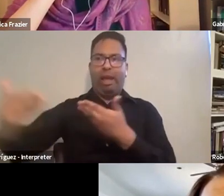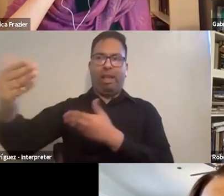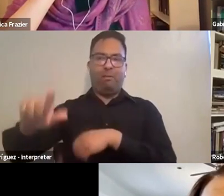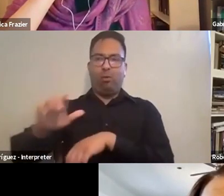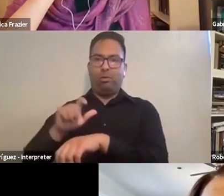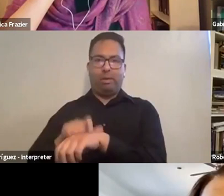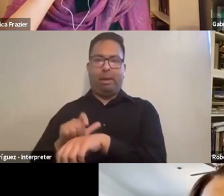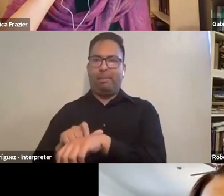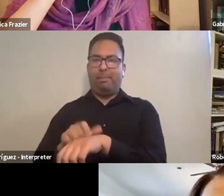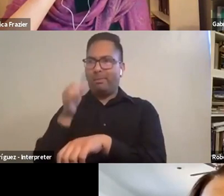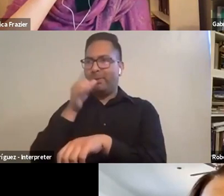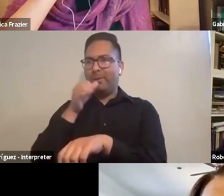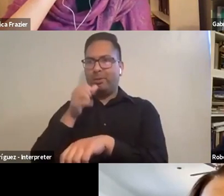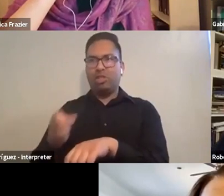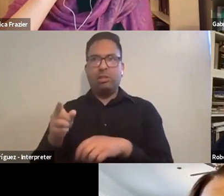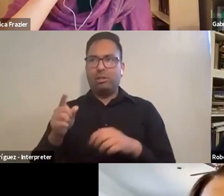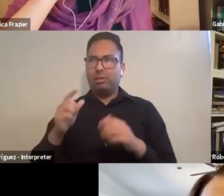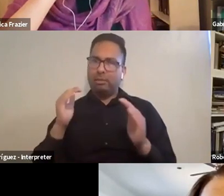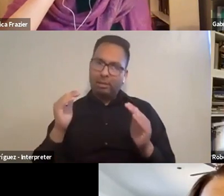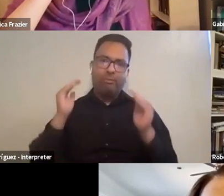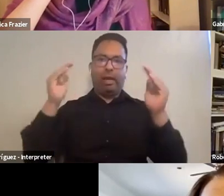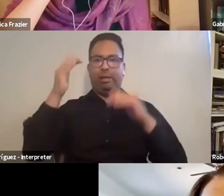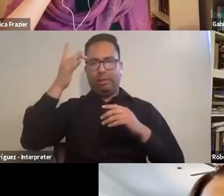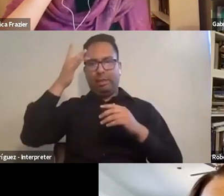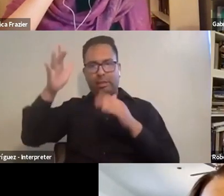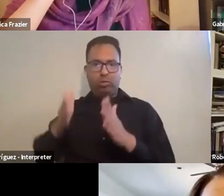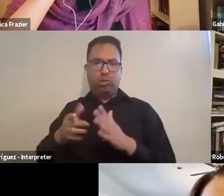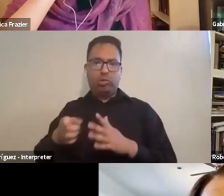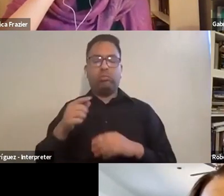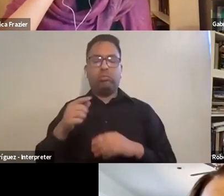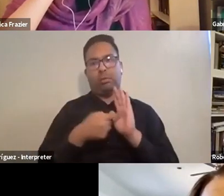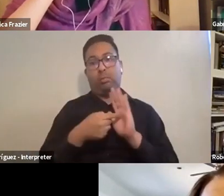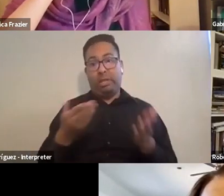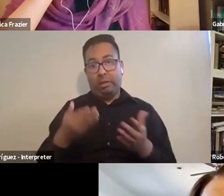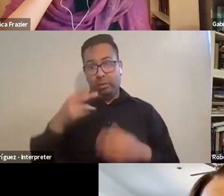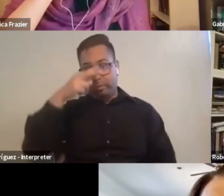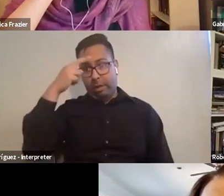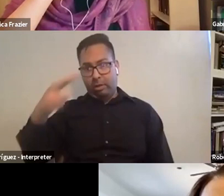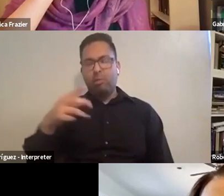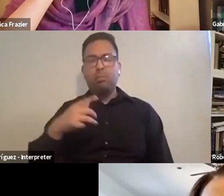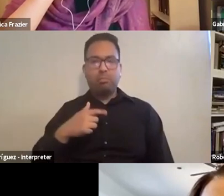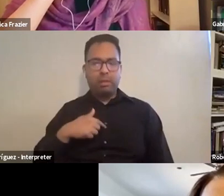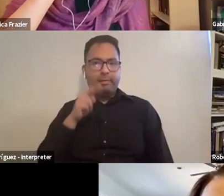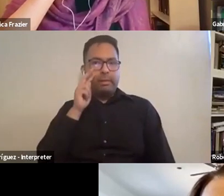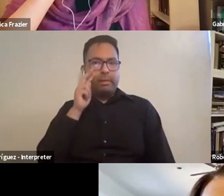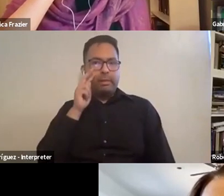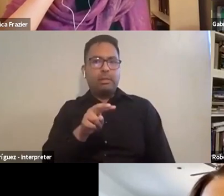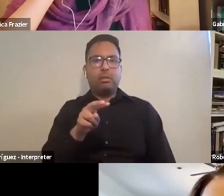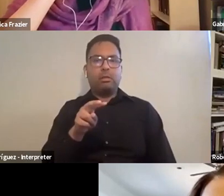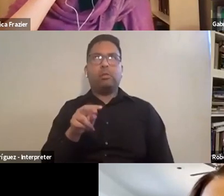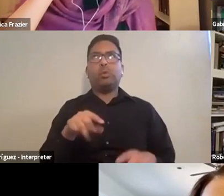advanced intellectual. And for example, here in Mexico, I have seen during the